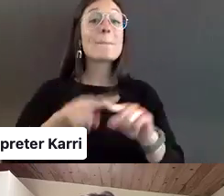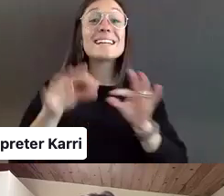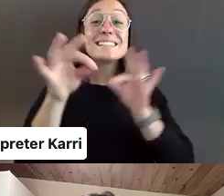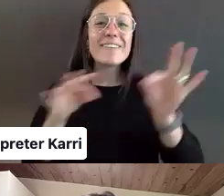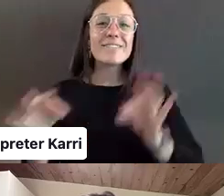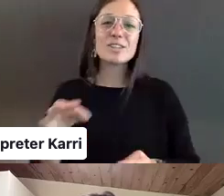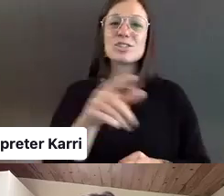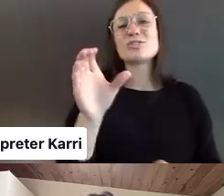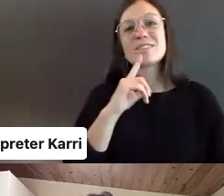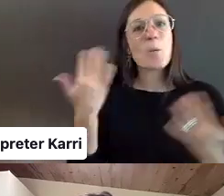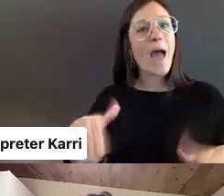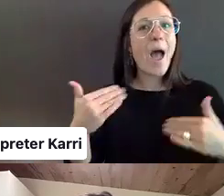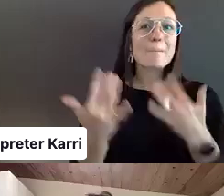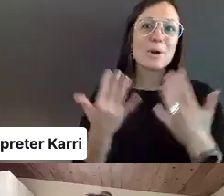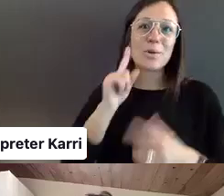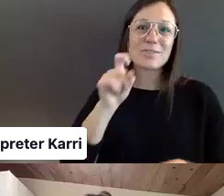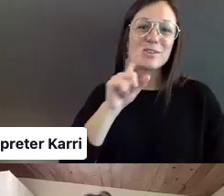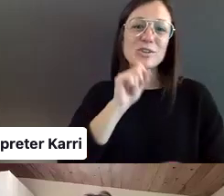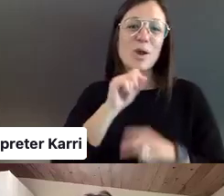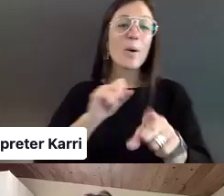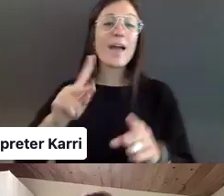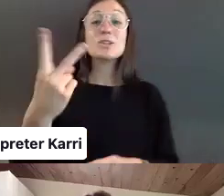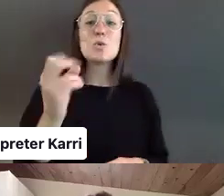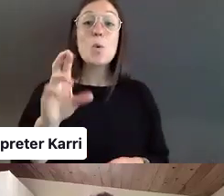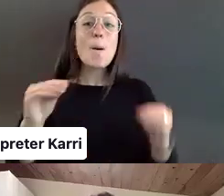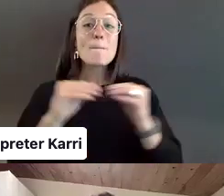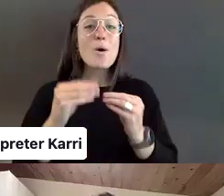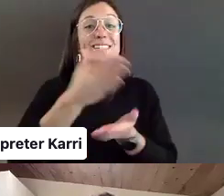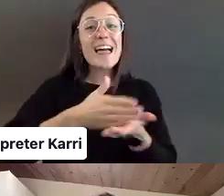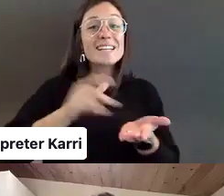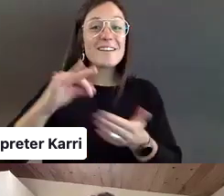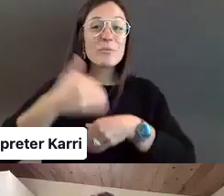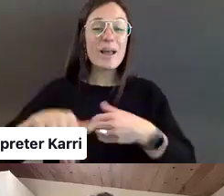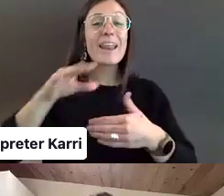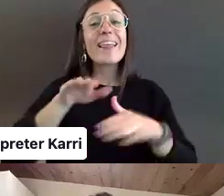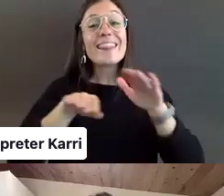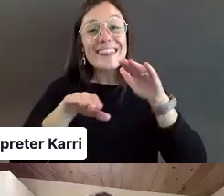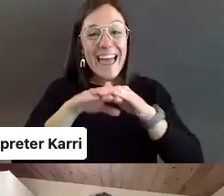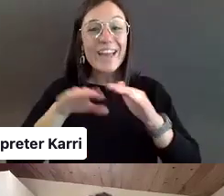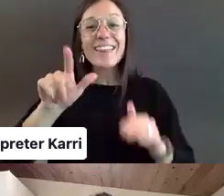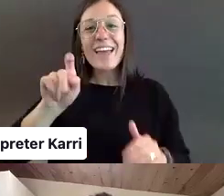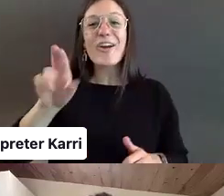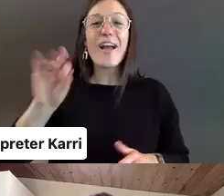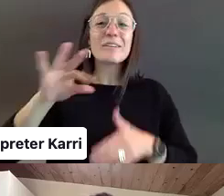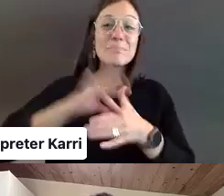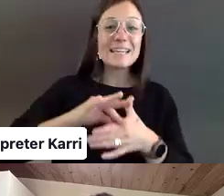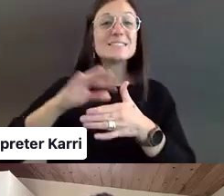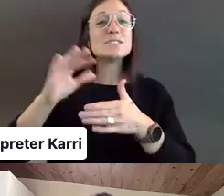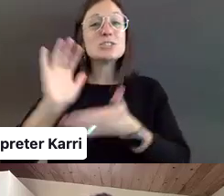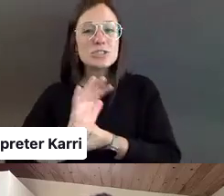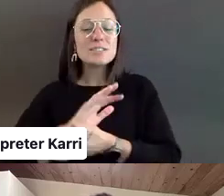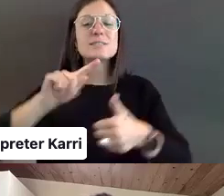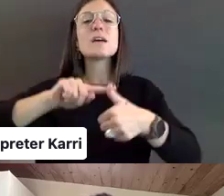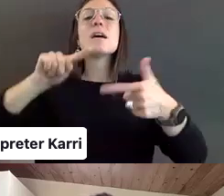burning definition question is for Shoshana for two a long or time. more slices of bread with a layer of meat, fish, cheese between them. The second definition